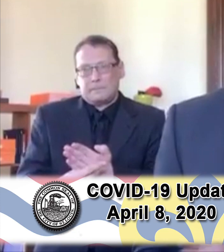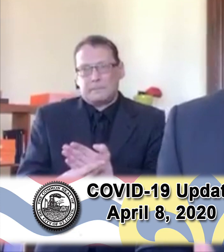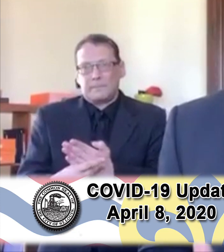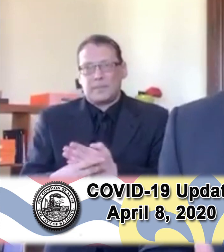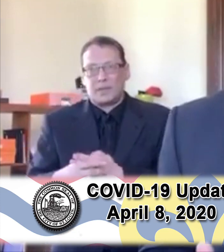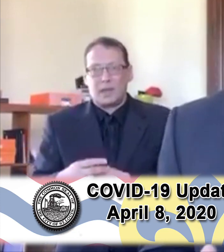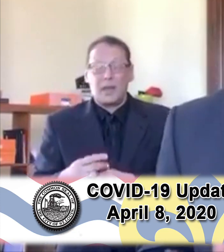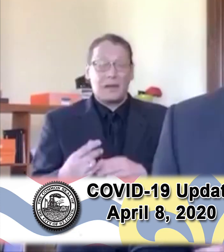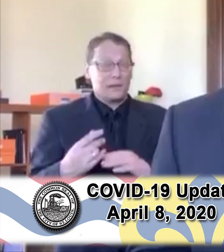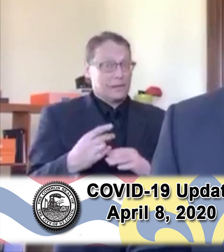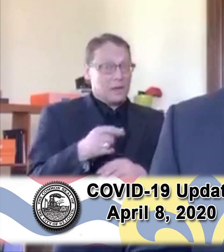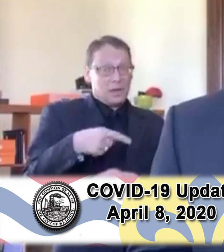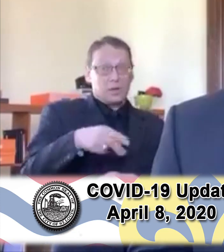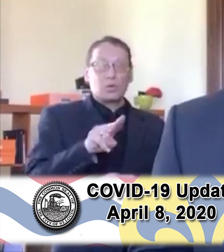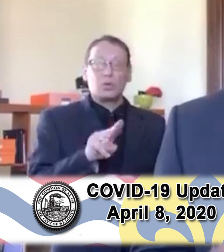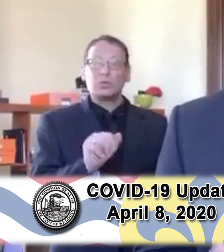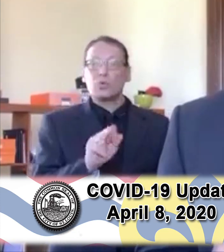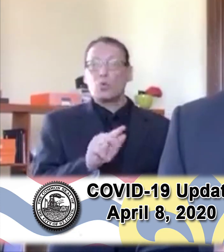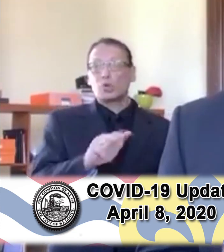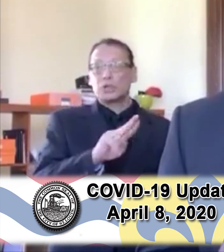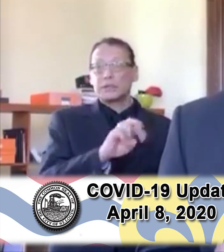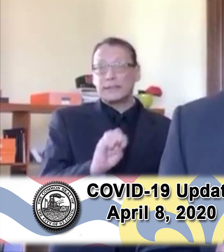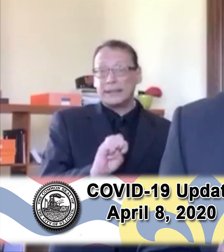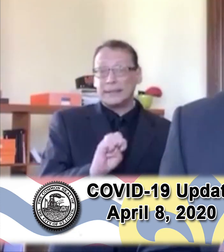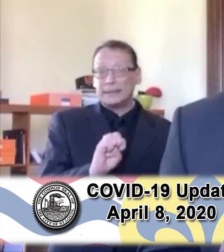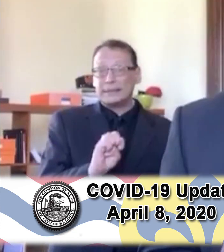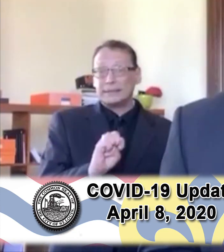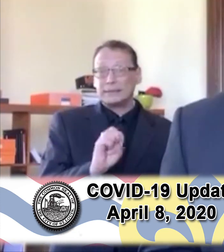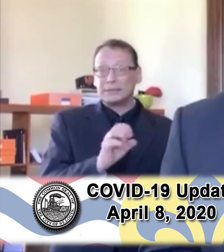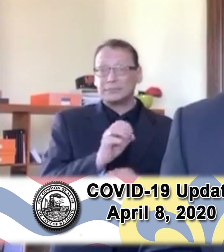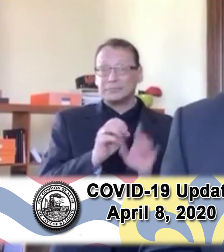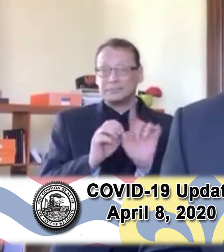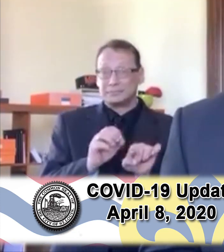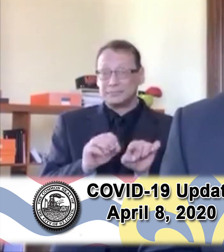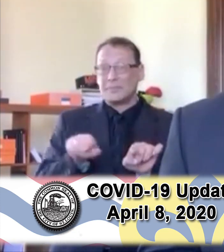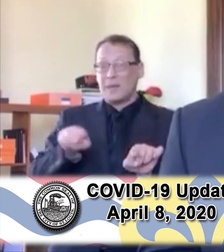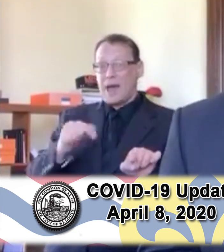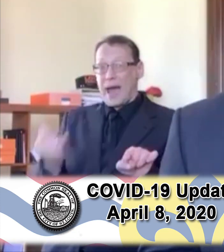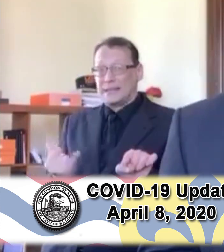quarantine and isolation. Quarantine is just someone that has been exposed, but they have not